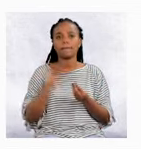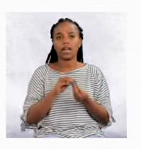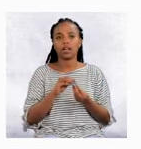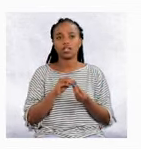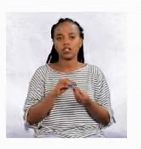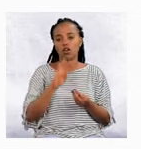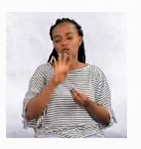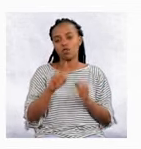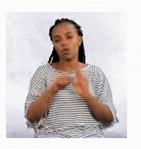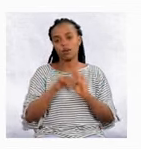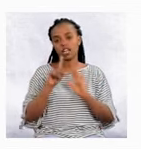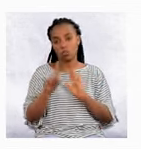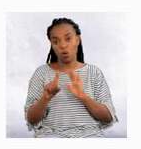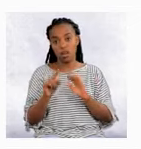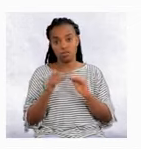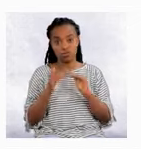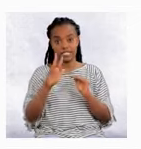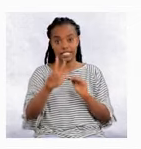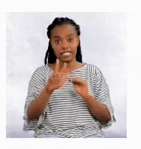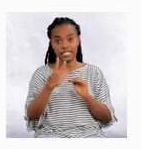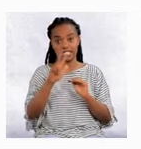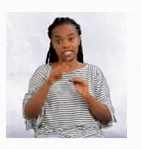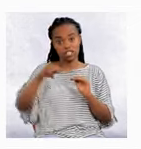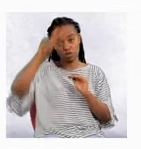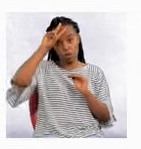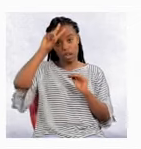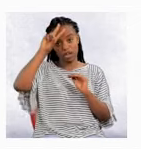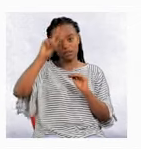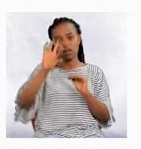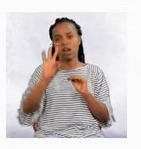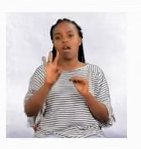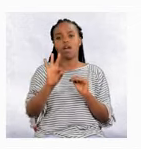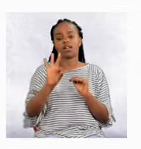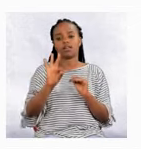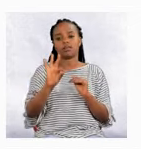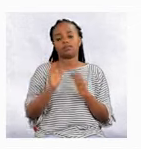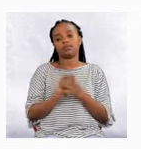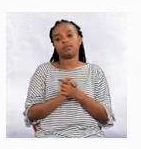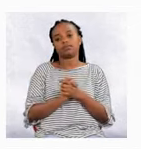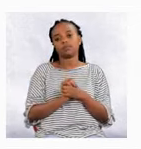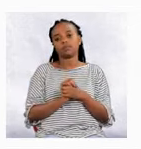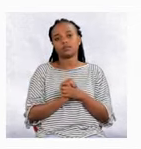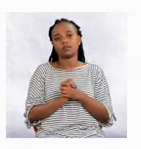plus 4 minus 1 is 3. 3 squared 9.